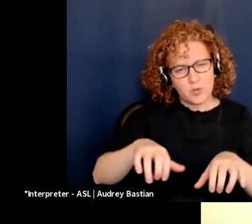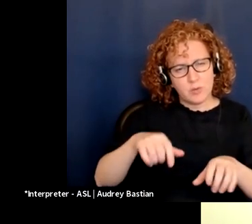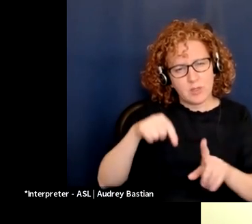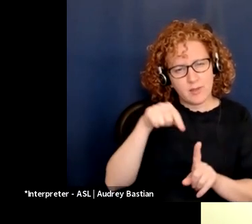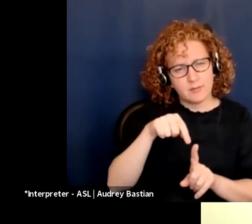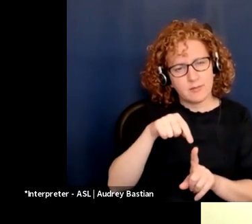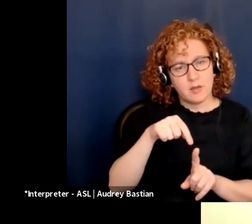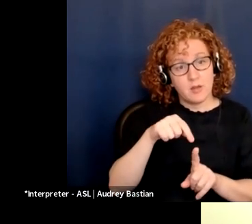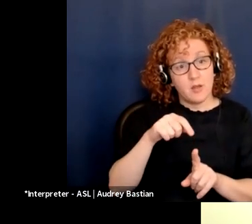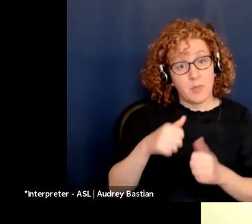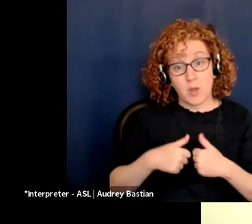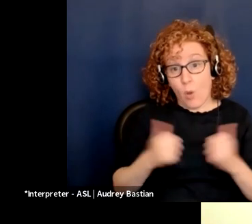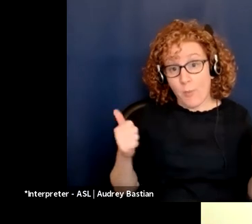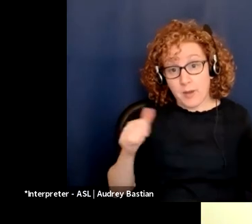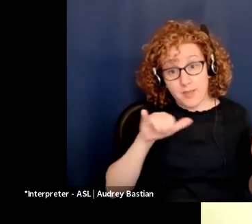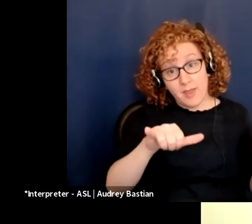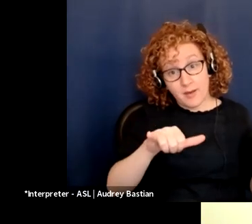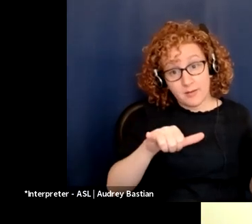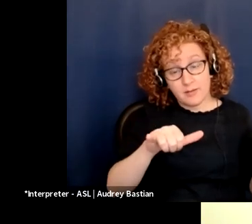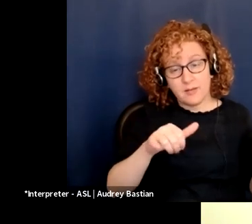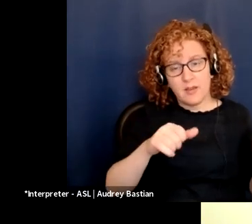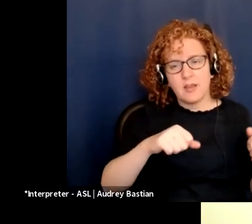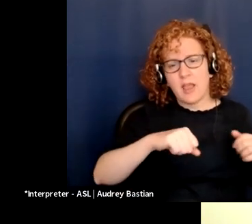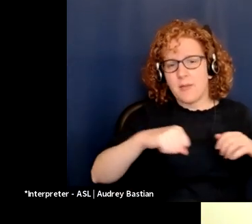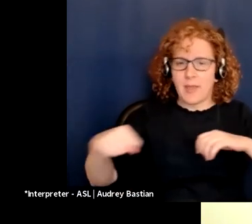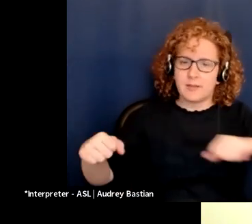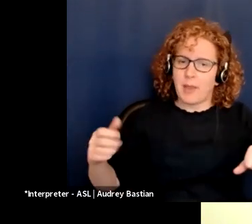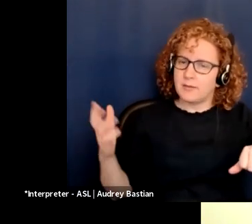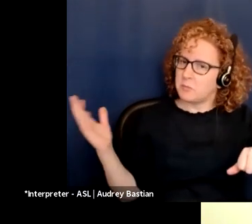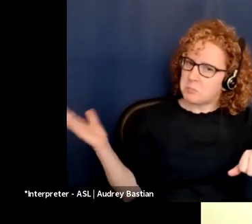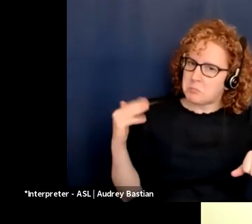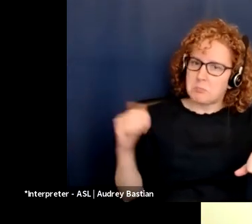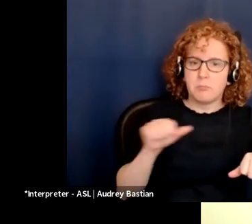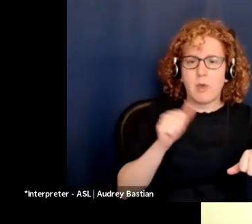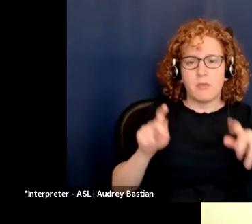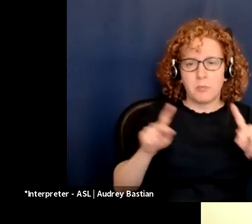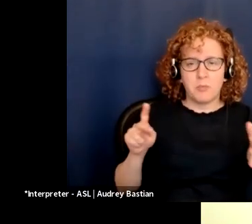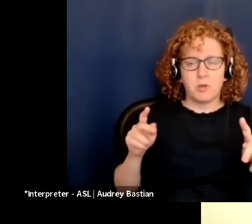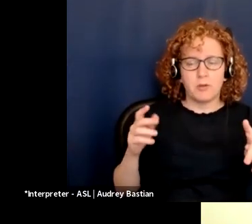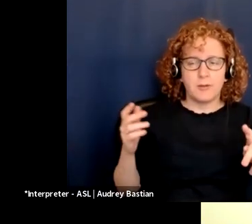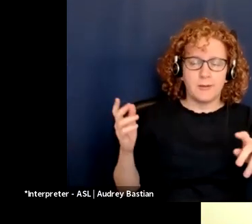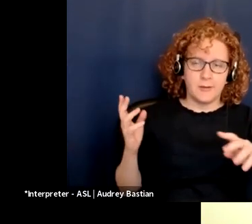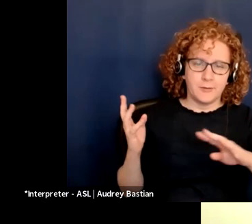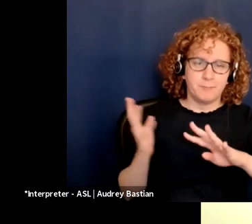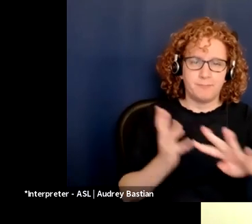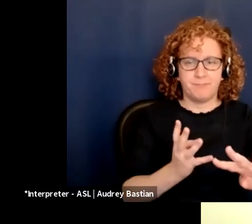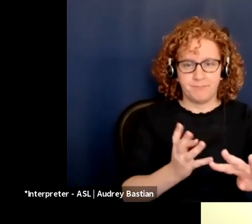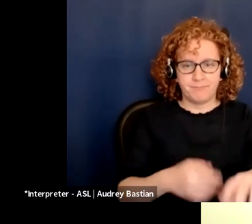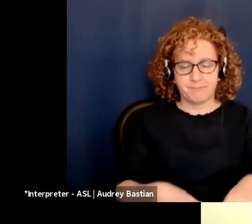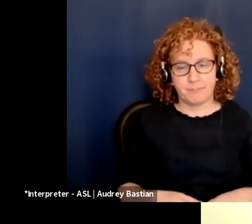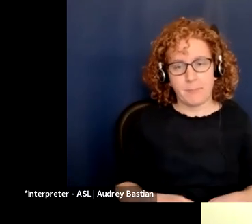being open about it can also make space for other people. And then if there's,